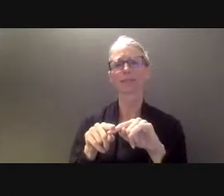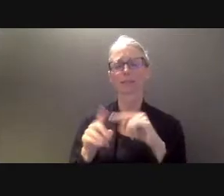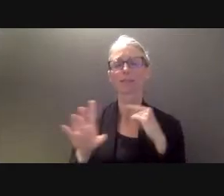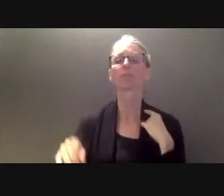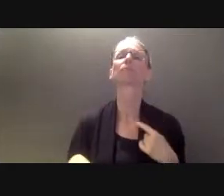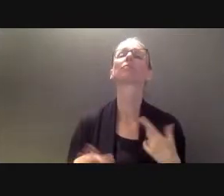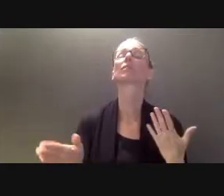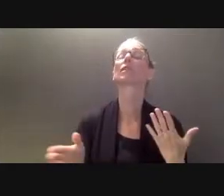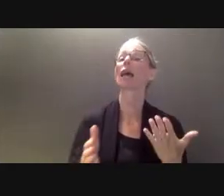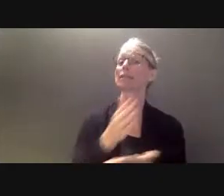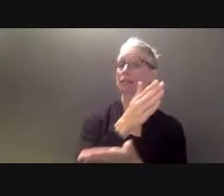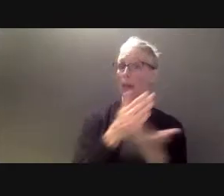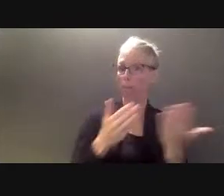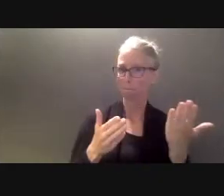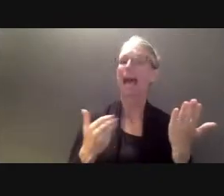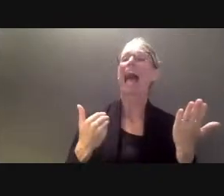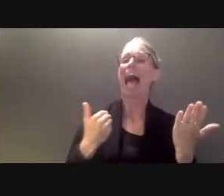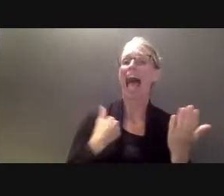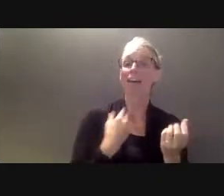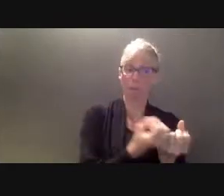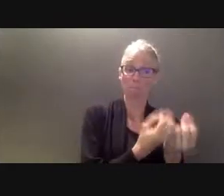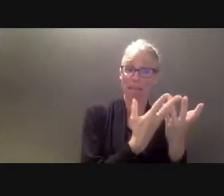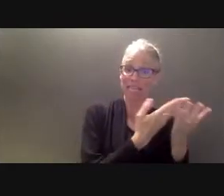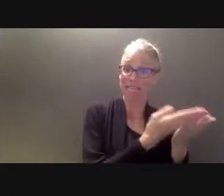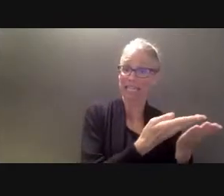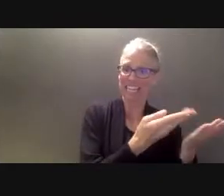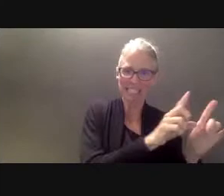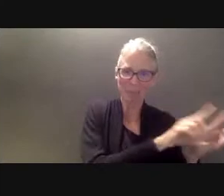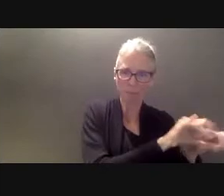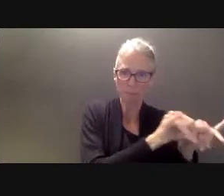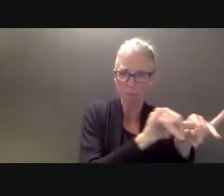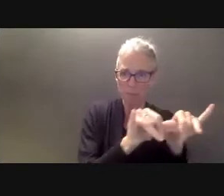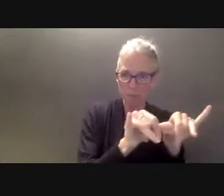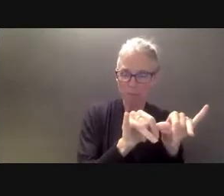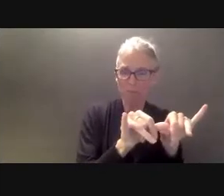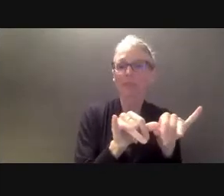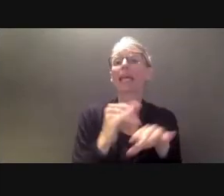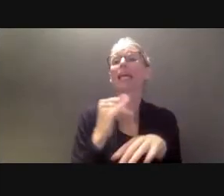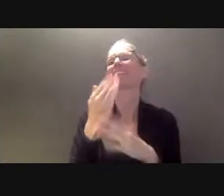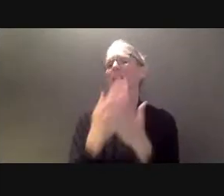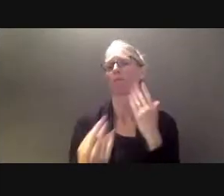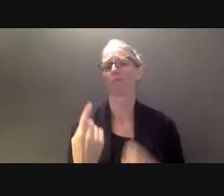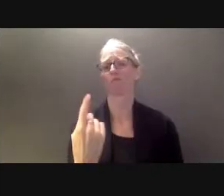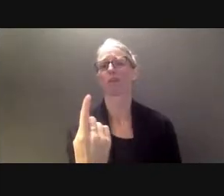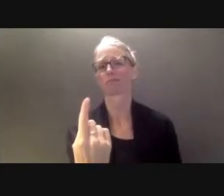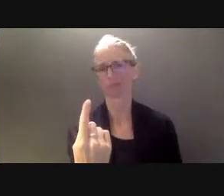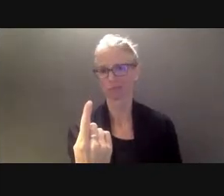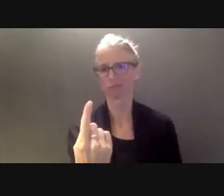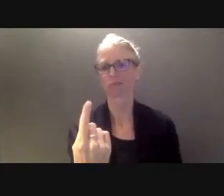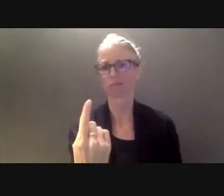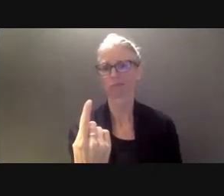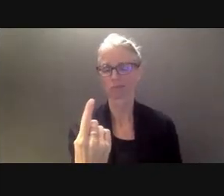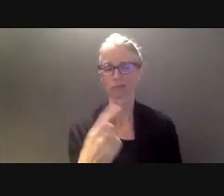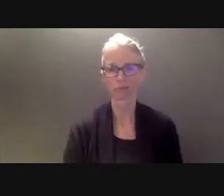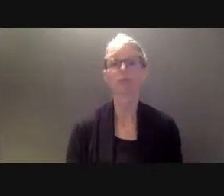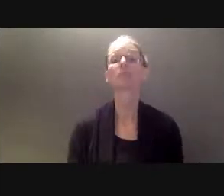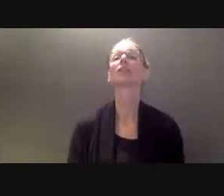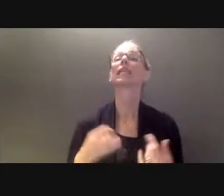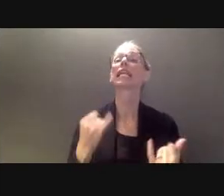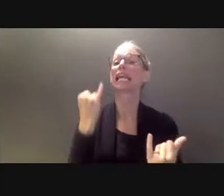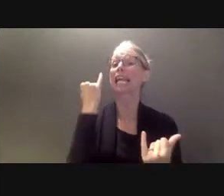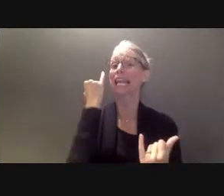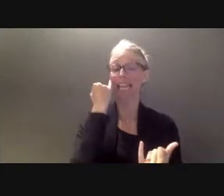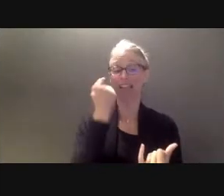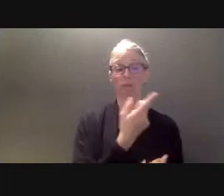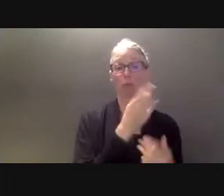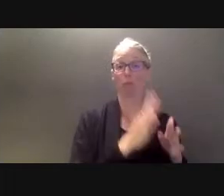days. If there are multiples, then oftentimes one is in. Trainings are available on how to